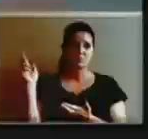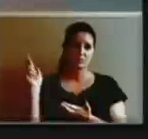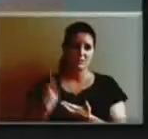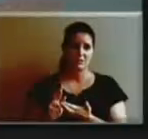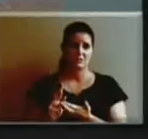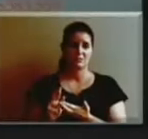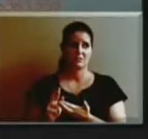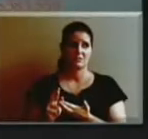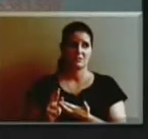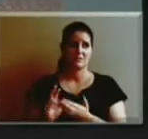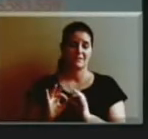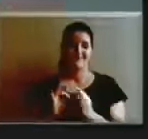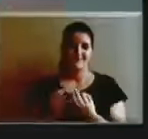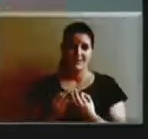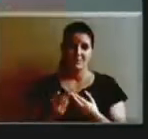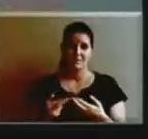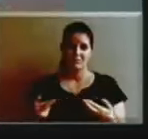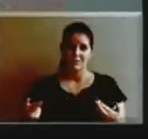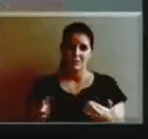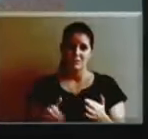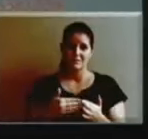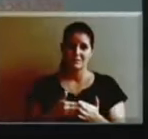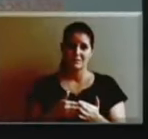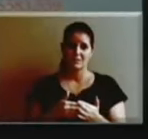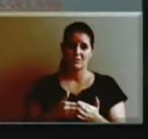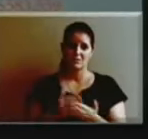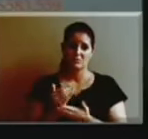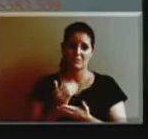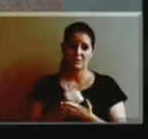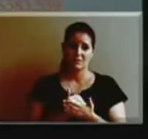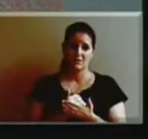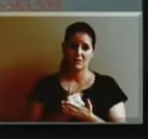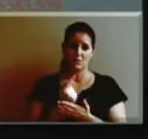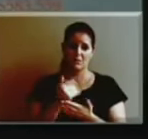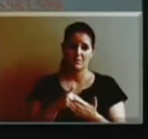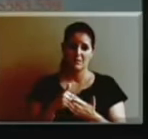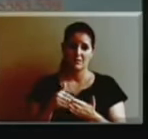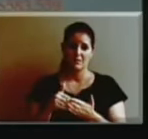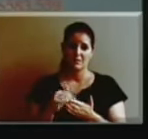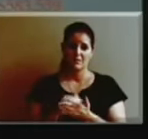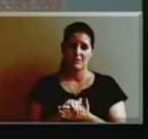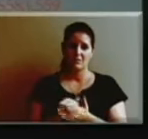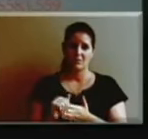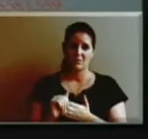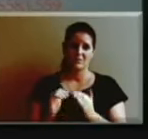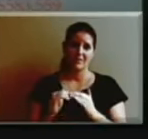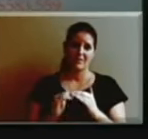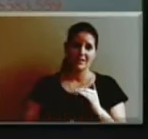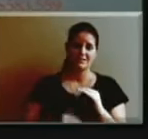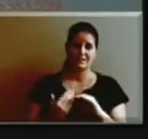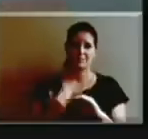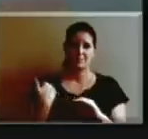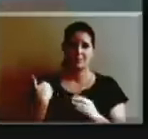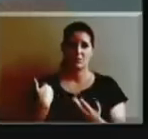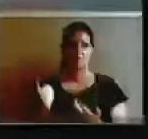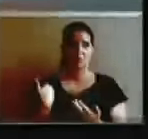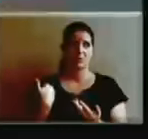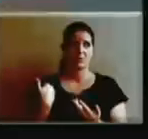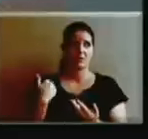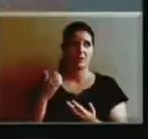Resource Centers, we now are receiving $1 million less than what we used to receive. Extended School Services, we're